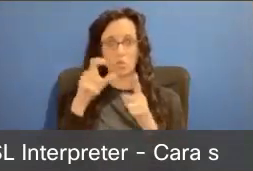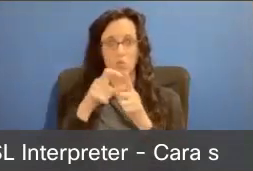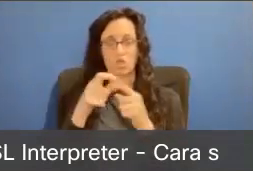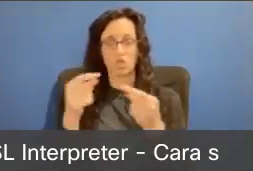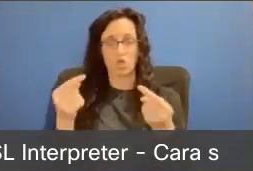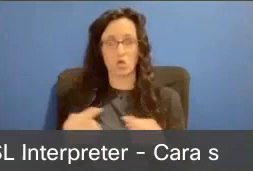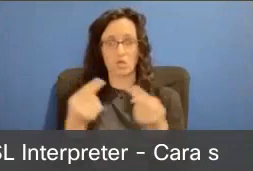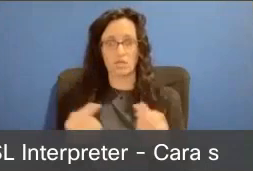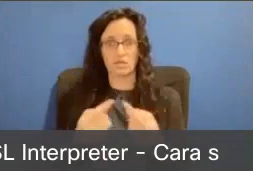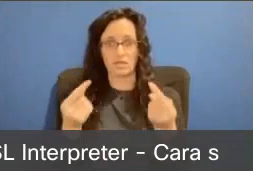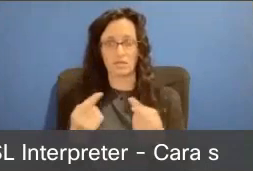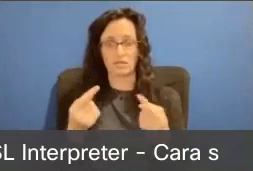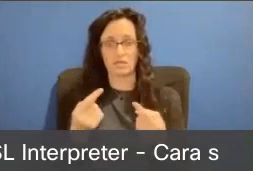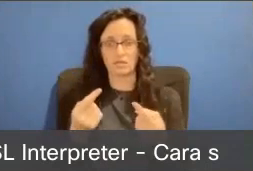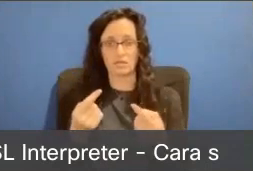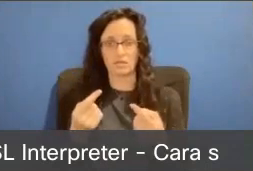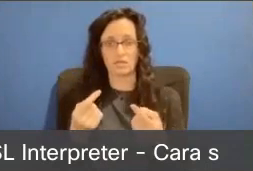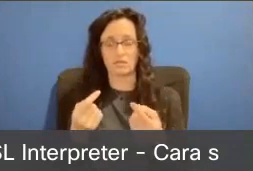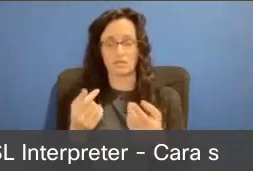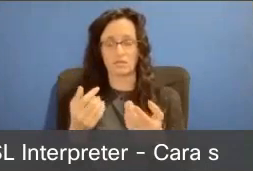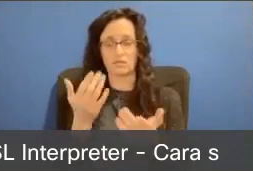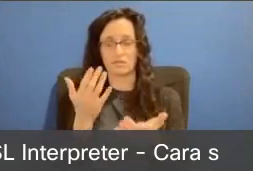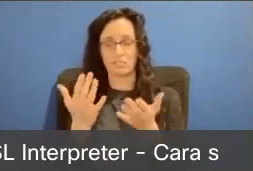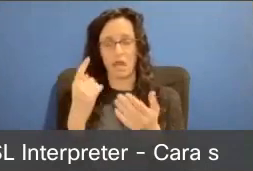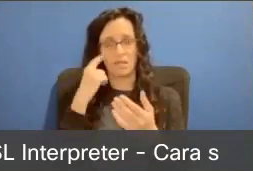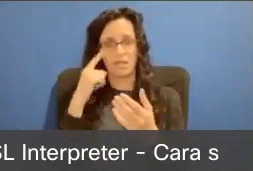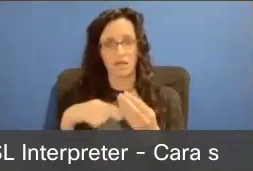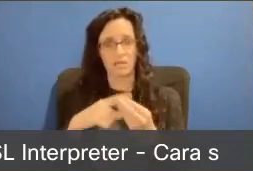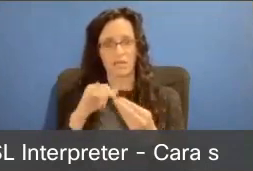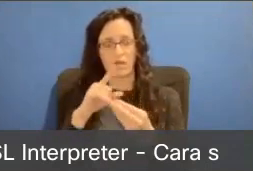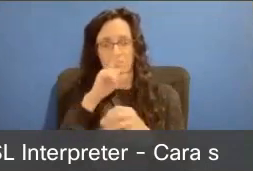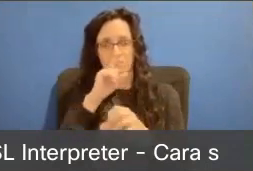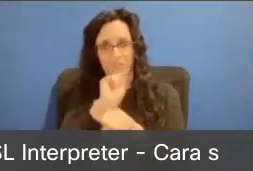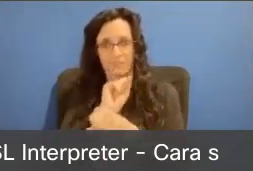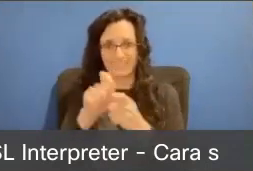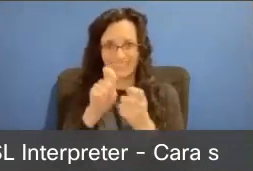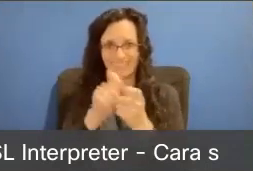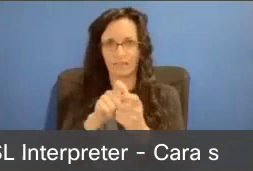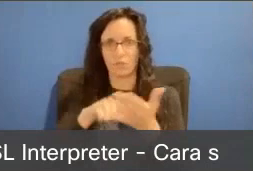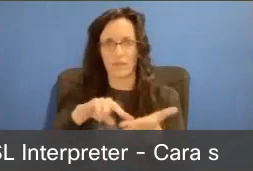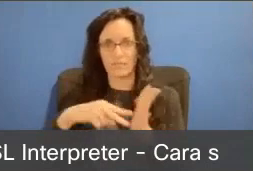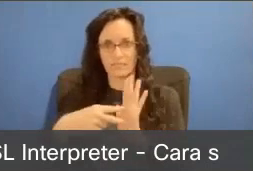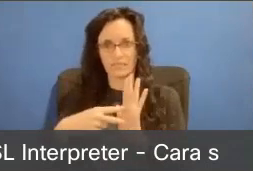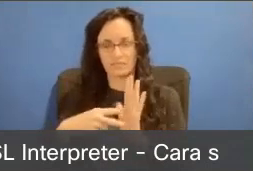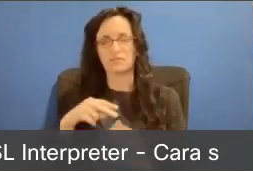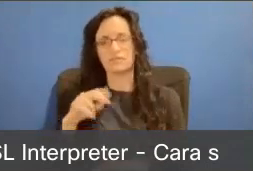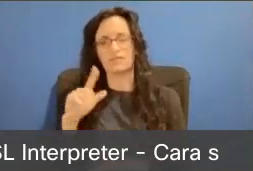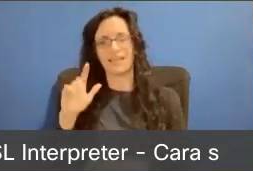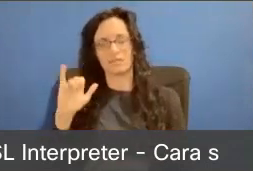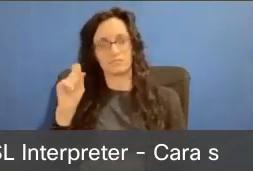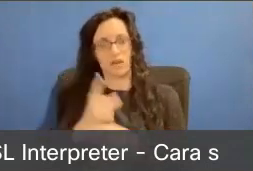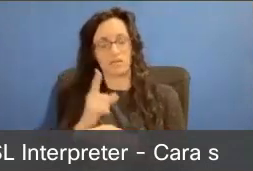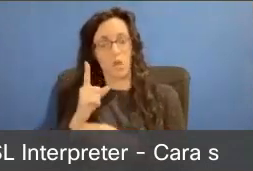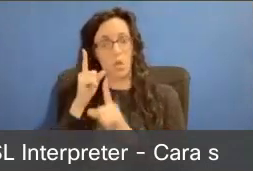very literally. Yep. Yep. Totally on the mark. Yeah, I think that's exactly right. Right. The goal of suicide is